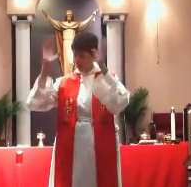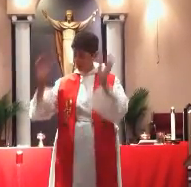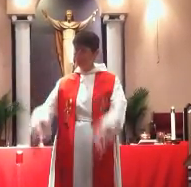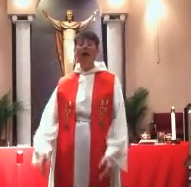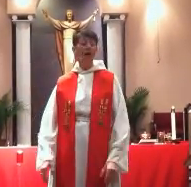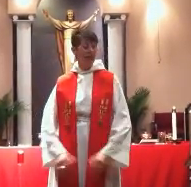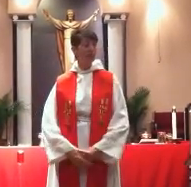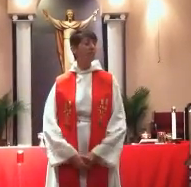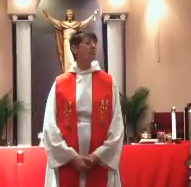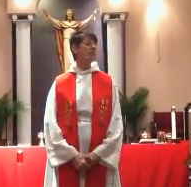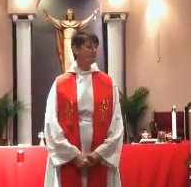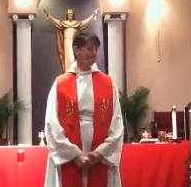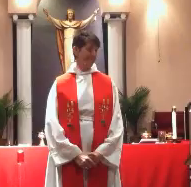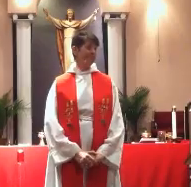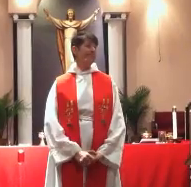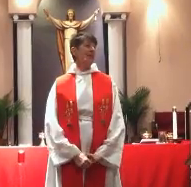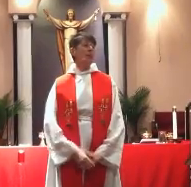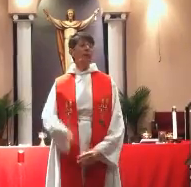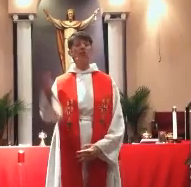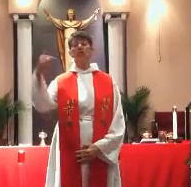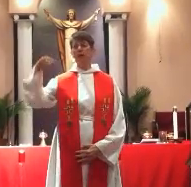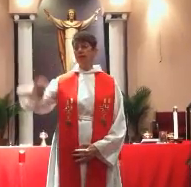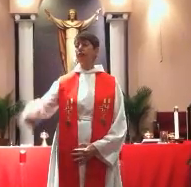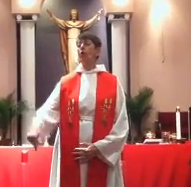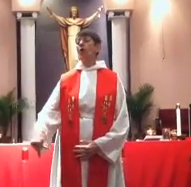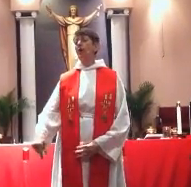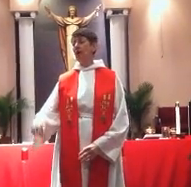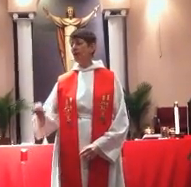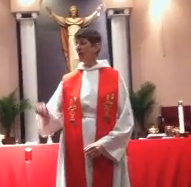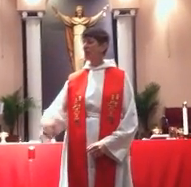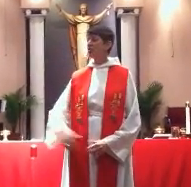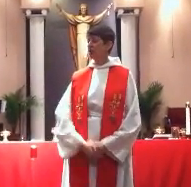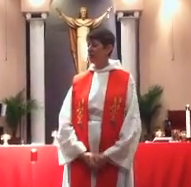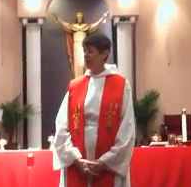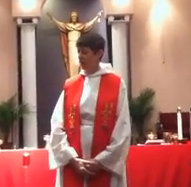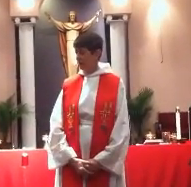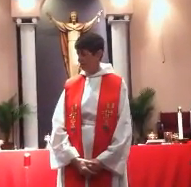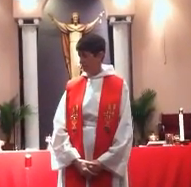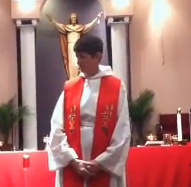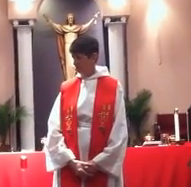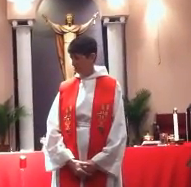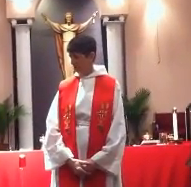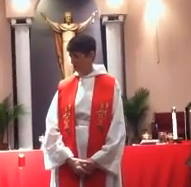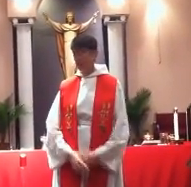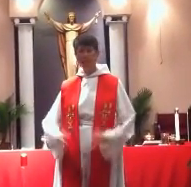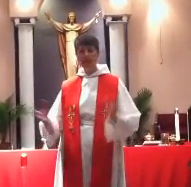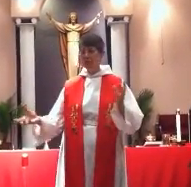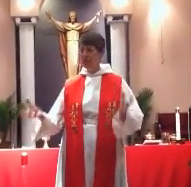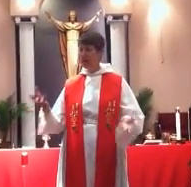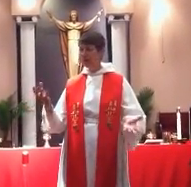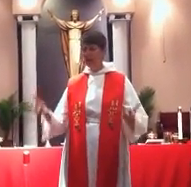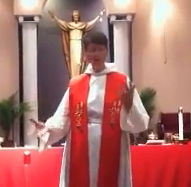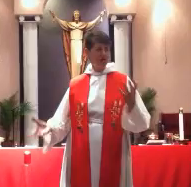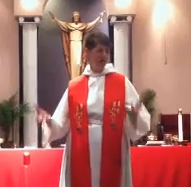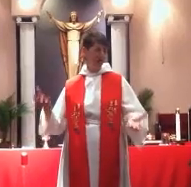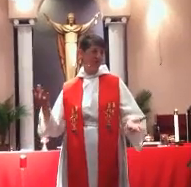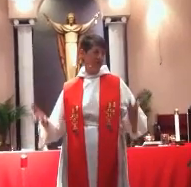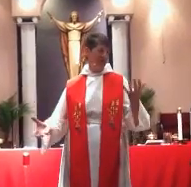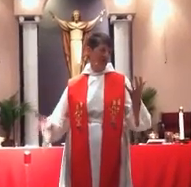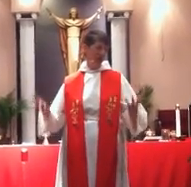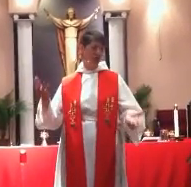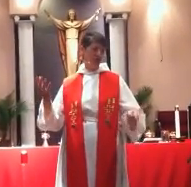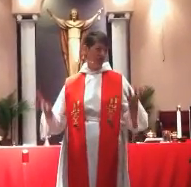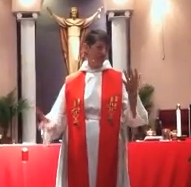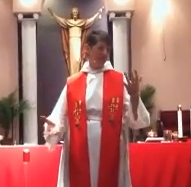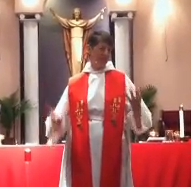everywhere. You know, I'd be married. But because I live in Florida, I'm not considered married. We've got some inequities still